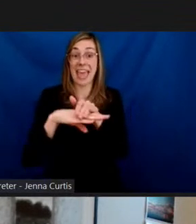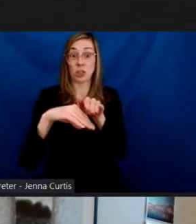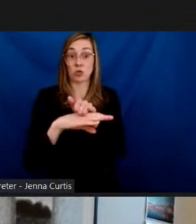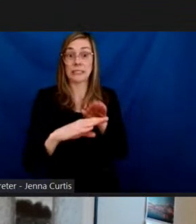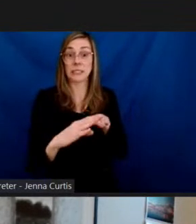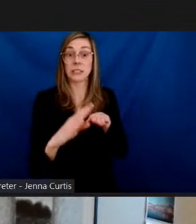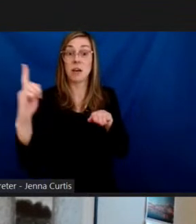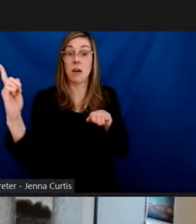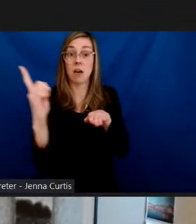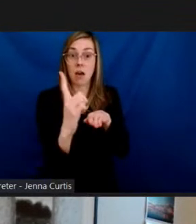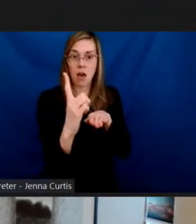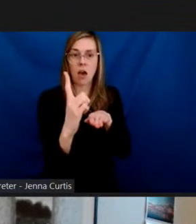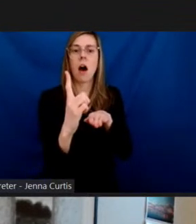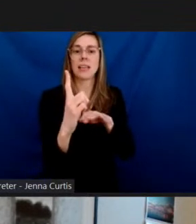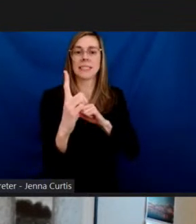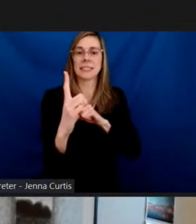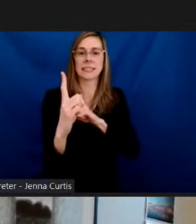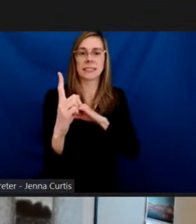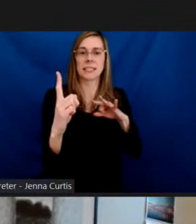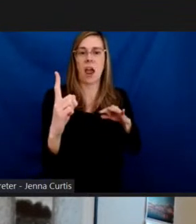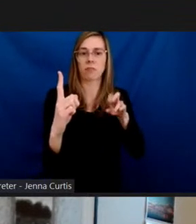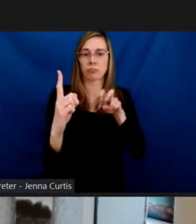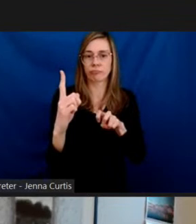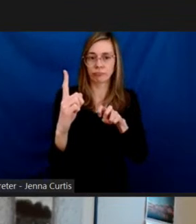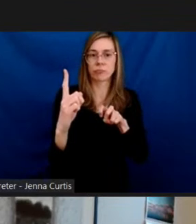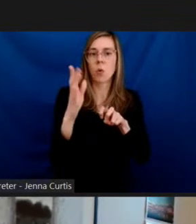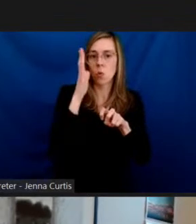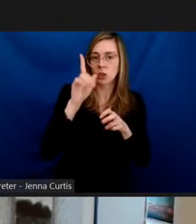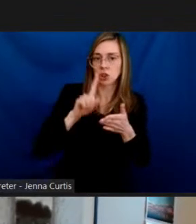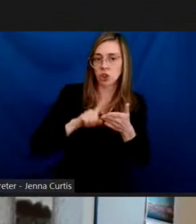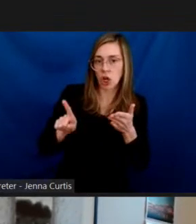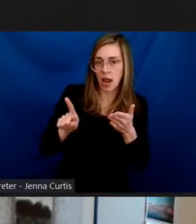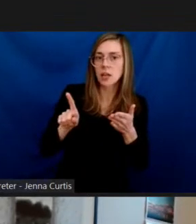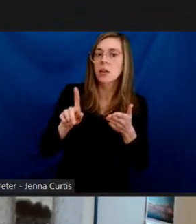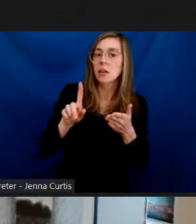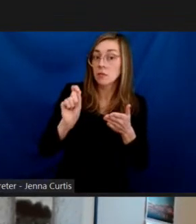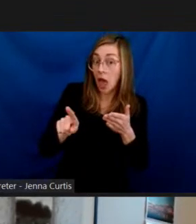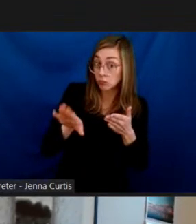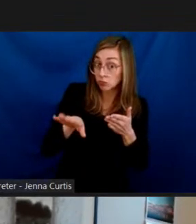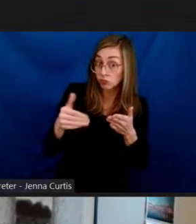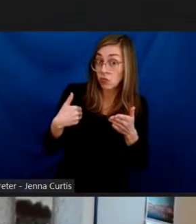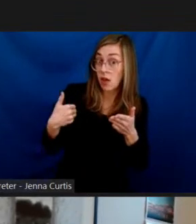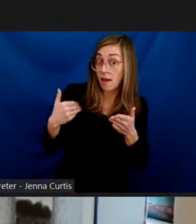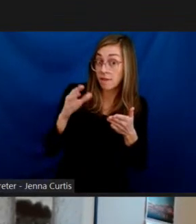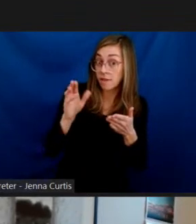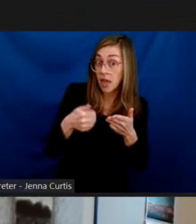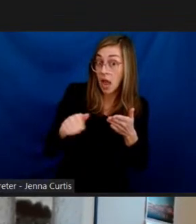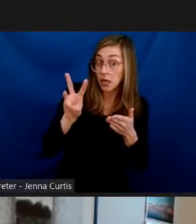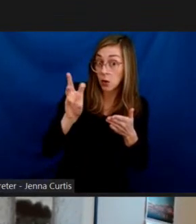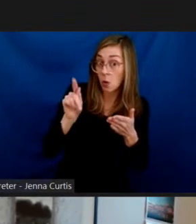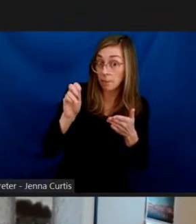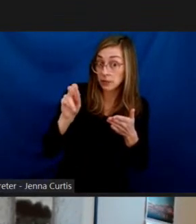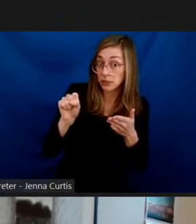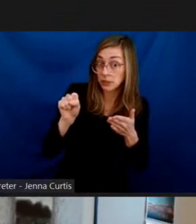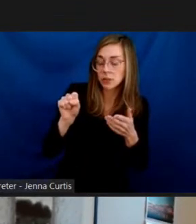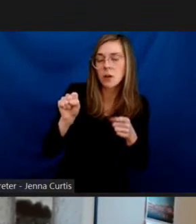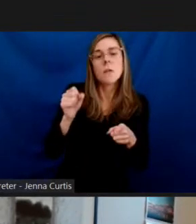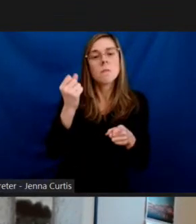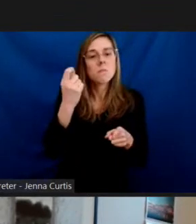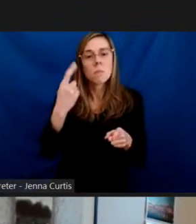not to bring weapons into the village. We're not searching them, but we are asking them to check the weapons